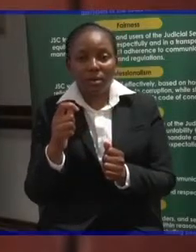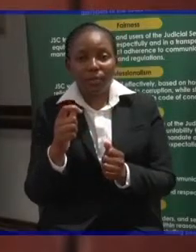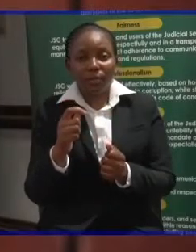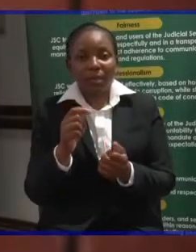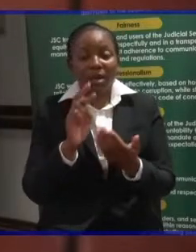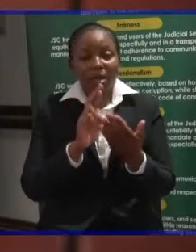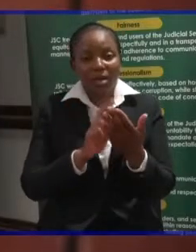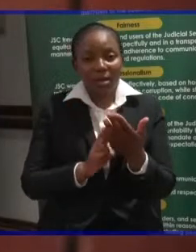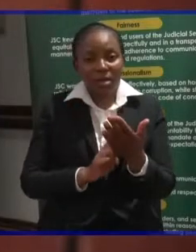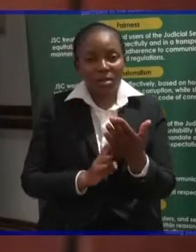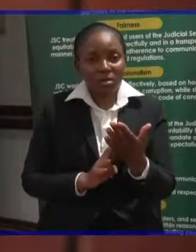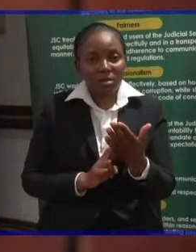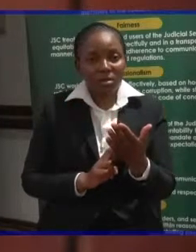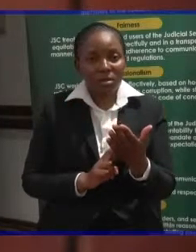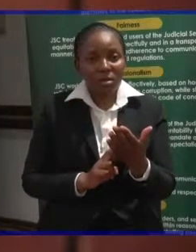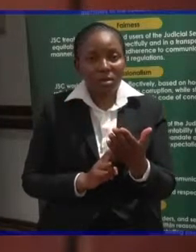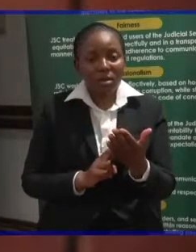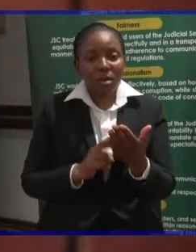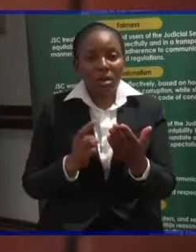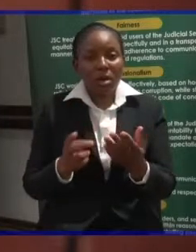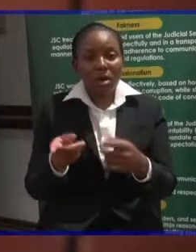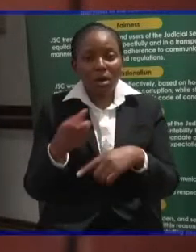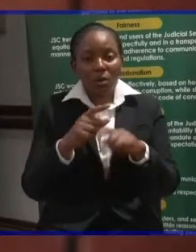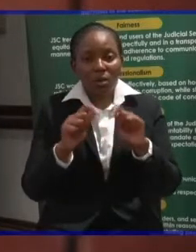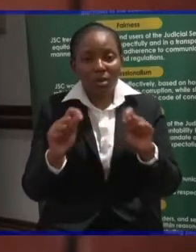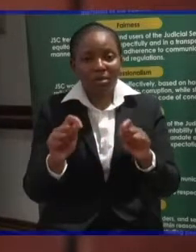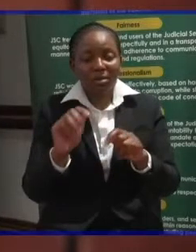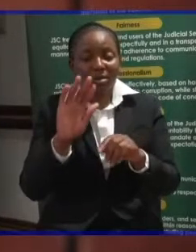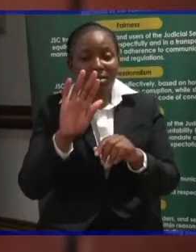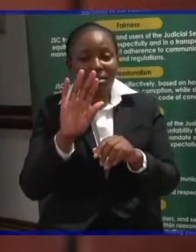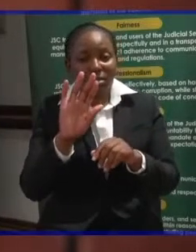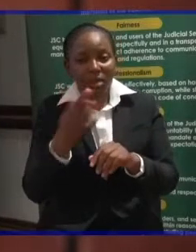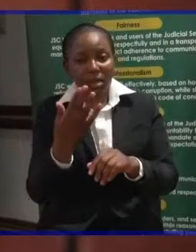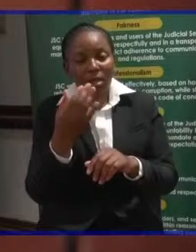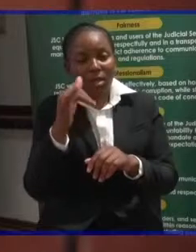registering the awards 10 years back.